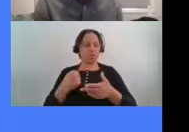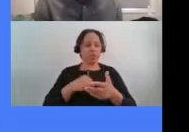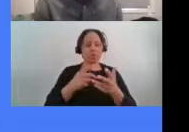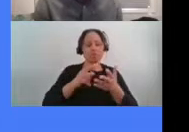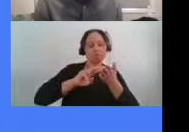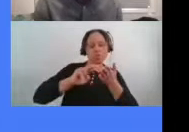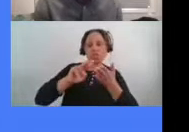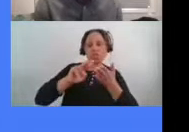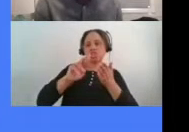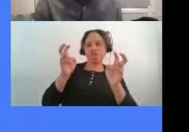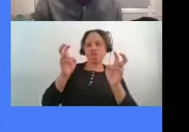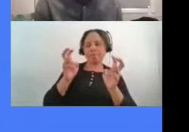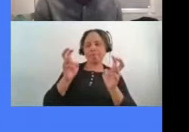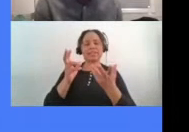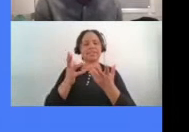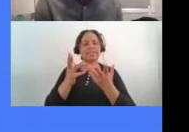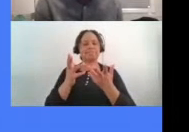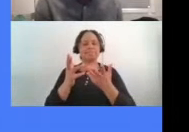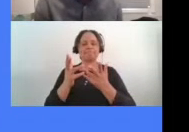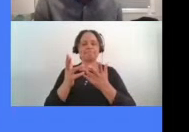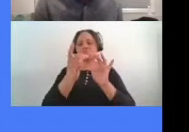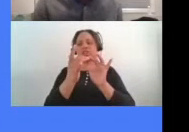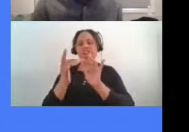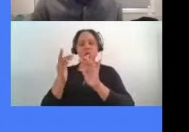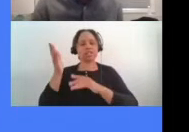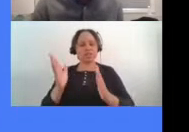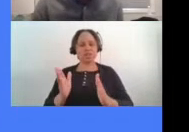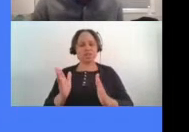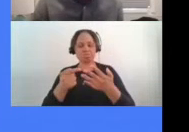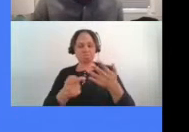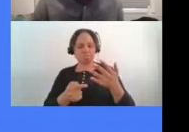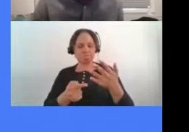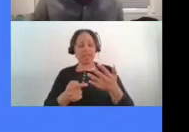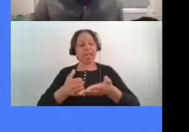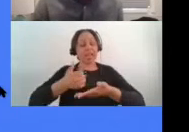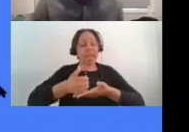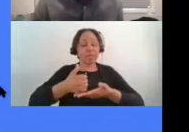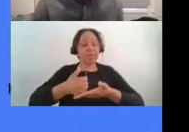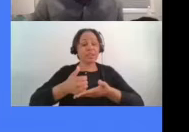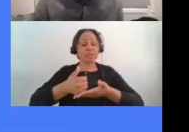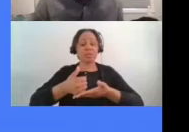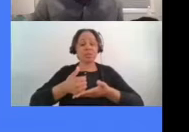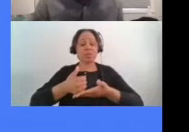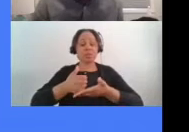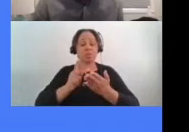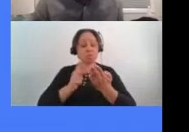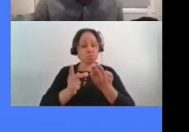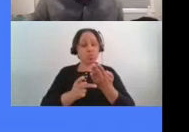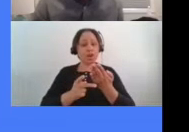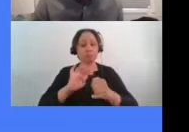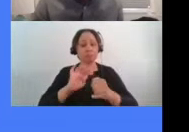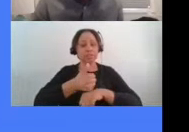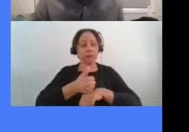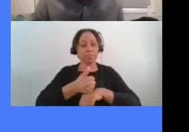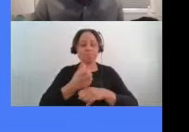together, reaching out to speakers, things along those lines, even helping with some programming. There's a